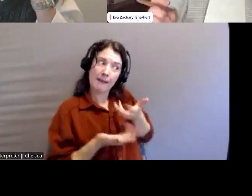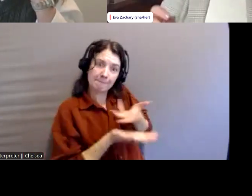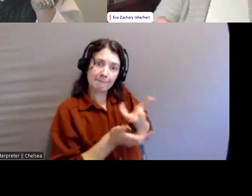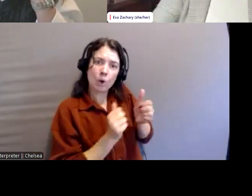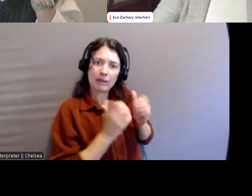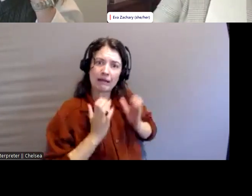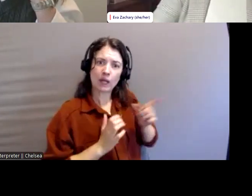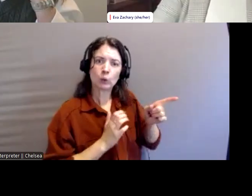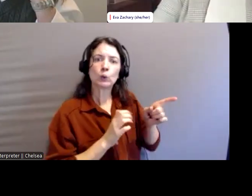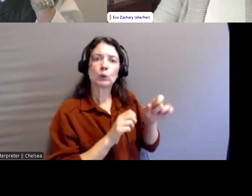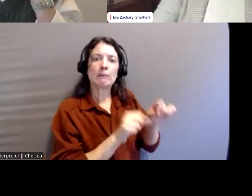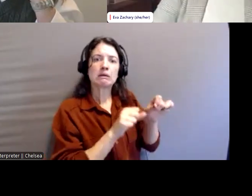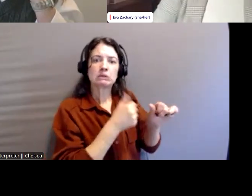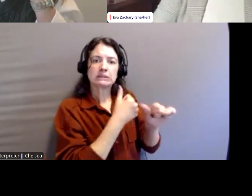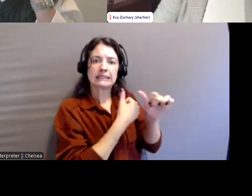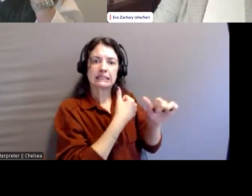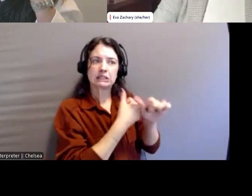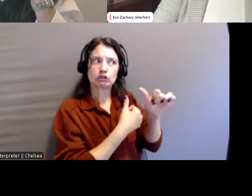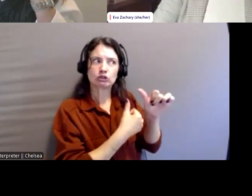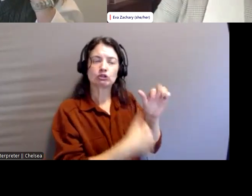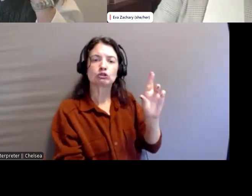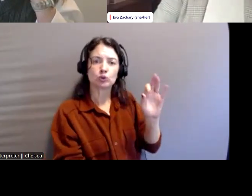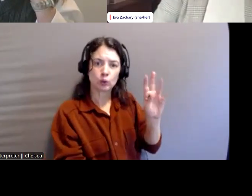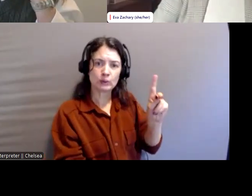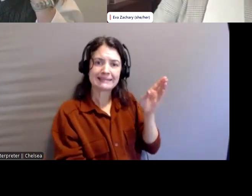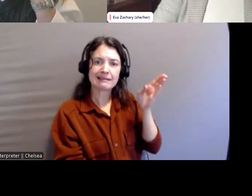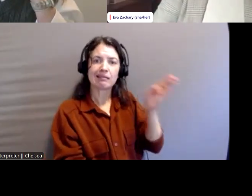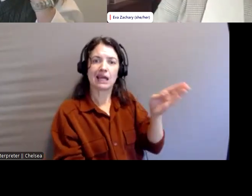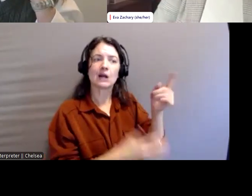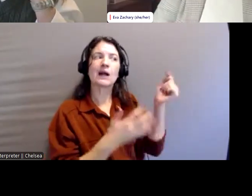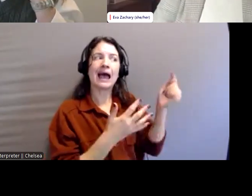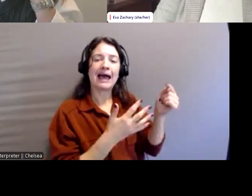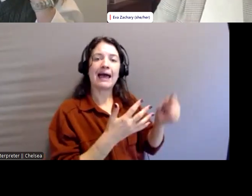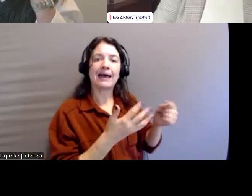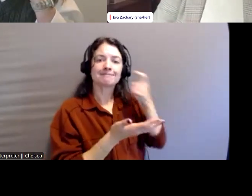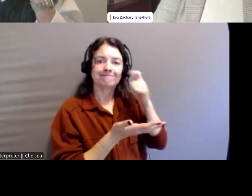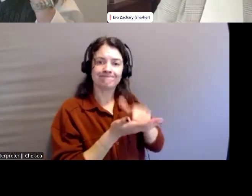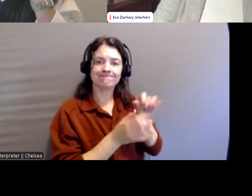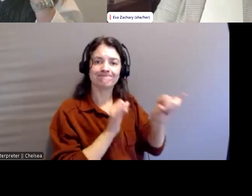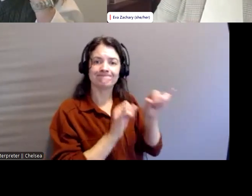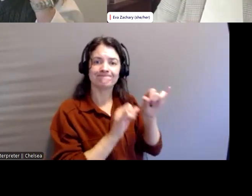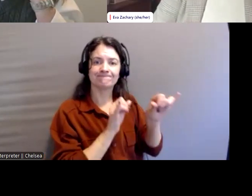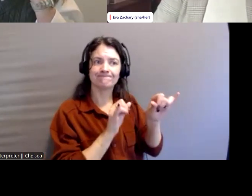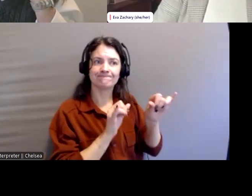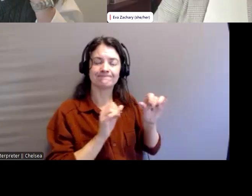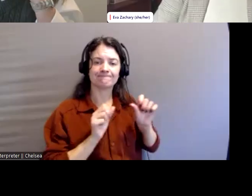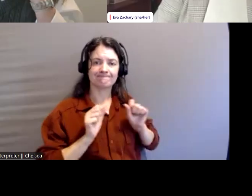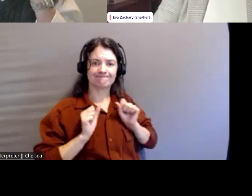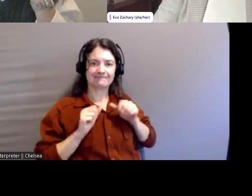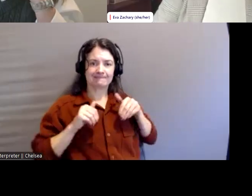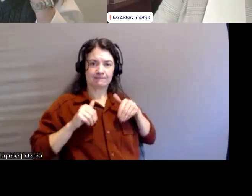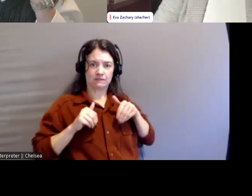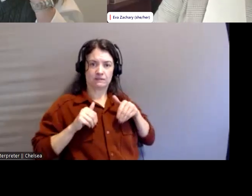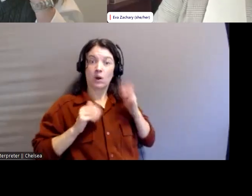see that there's some high risk key factors that are present. and you're holding back from